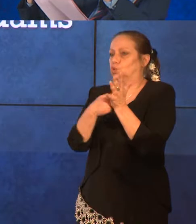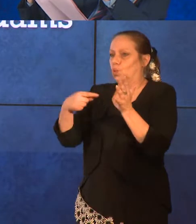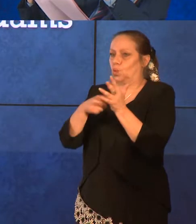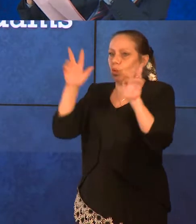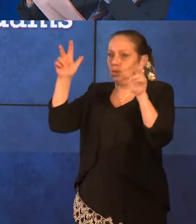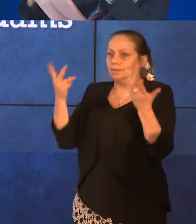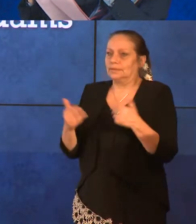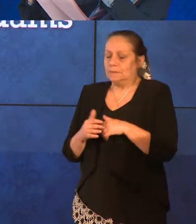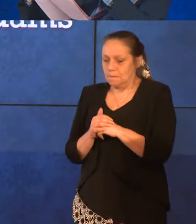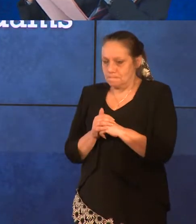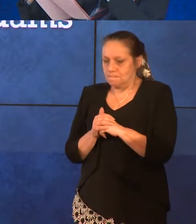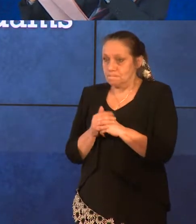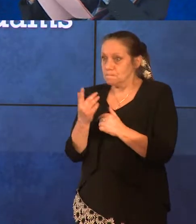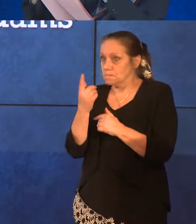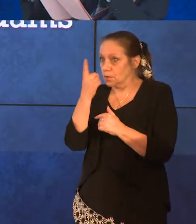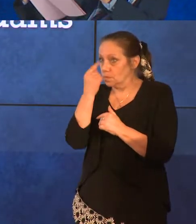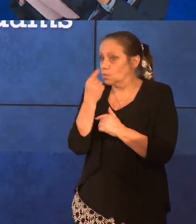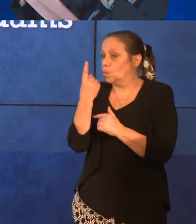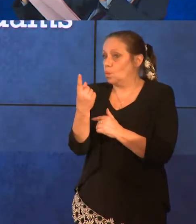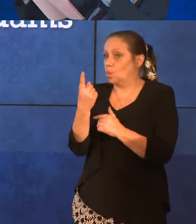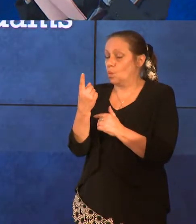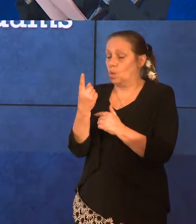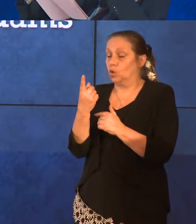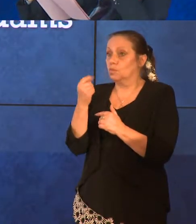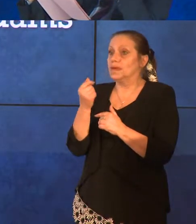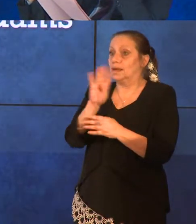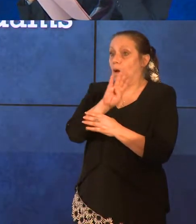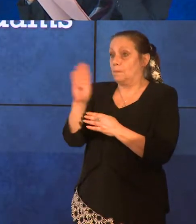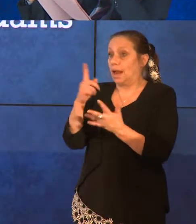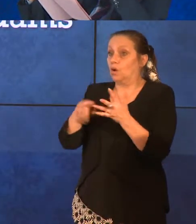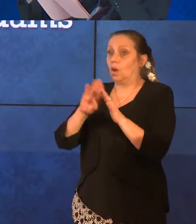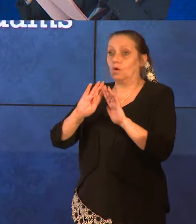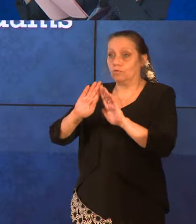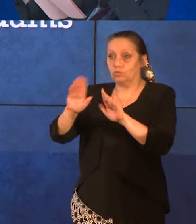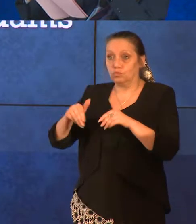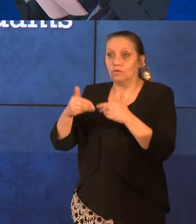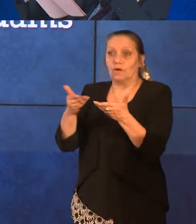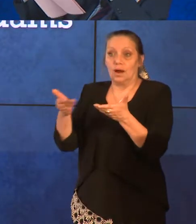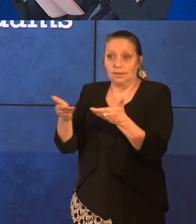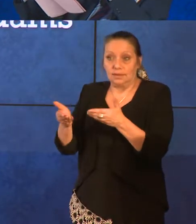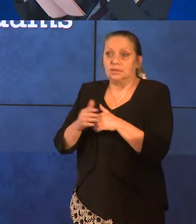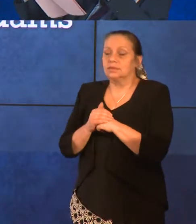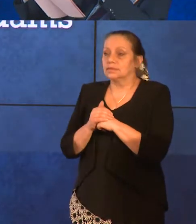provide services. That could be one provider, could be a panel of providers, but